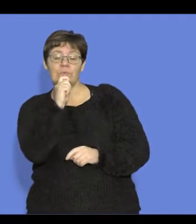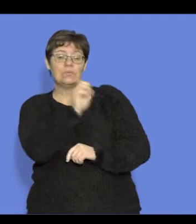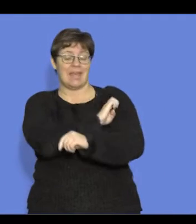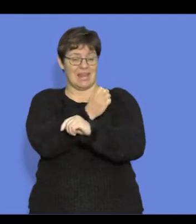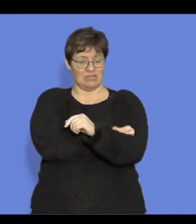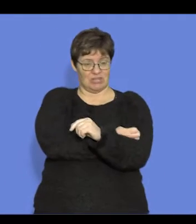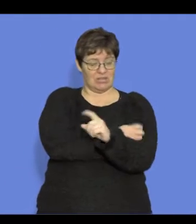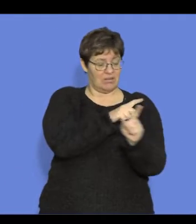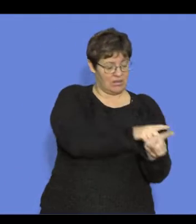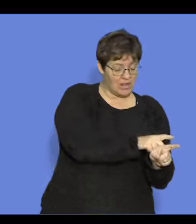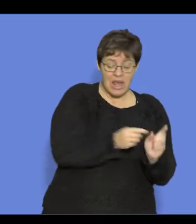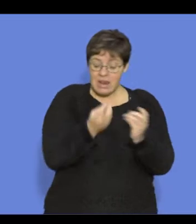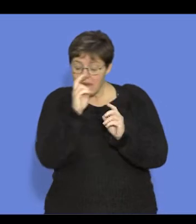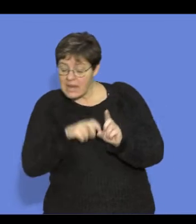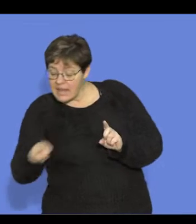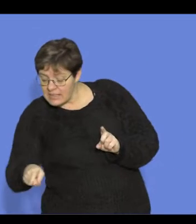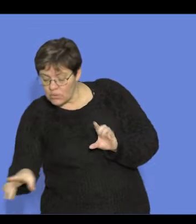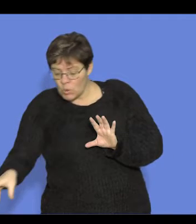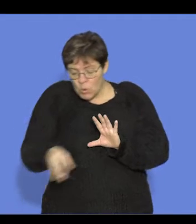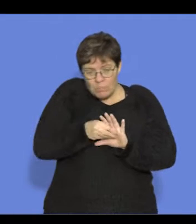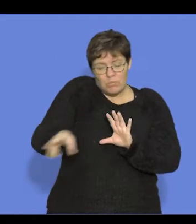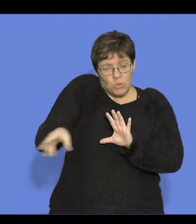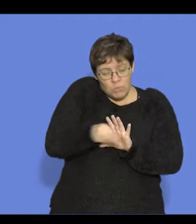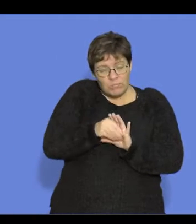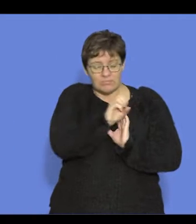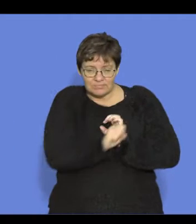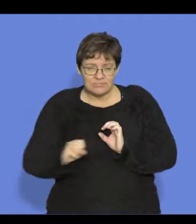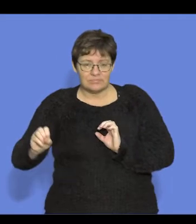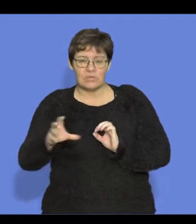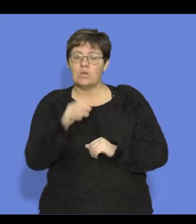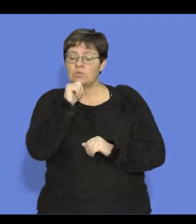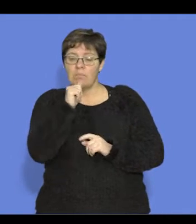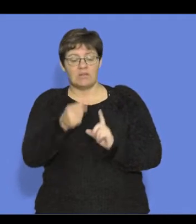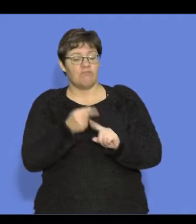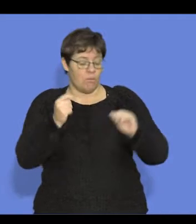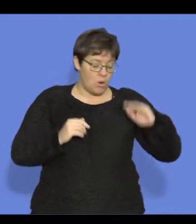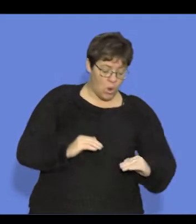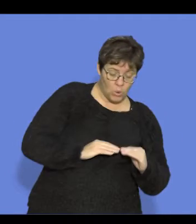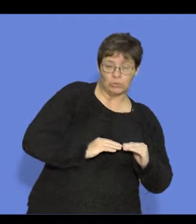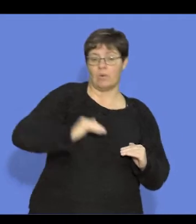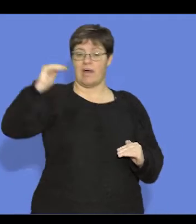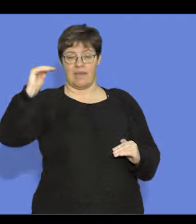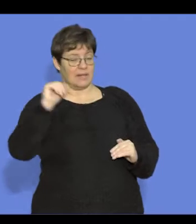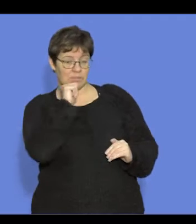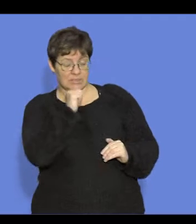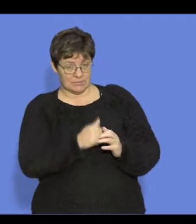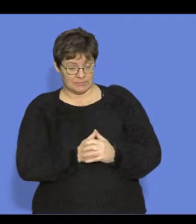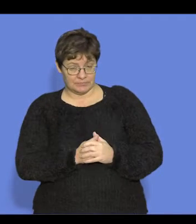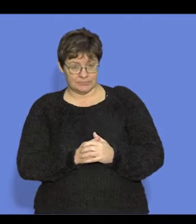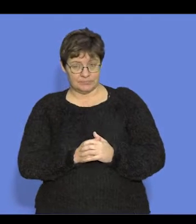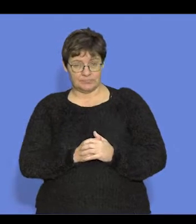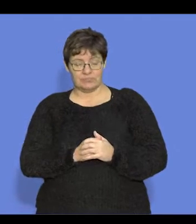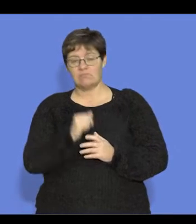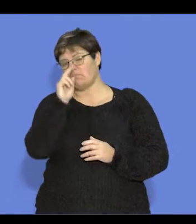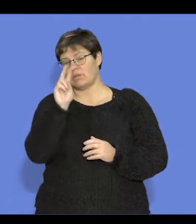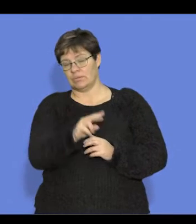to get needed substances into the plant, even if it's from a low to a high concentration. So let's have a